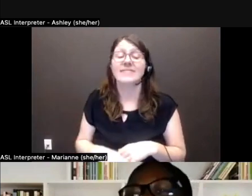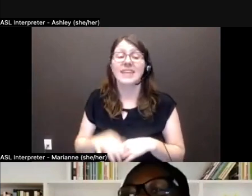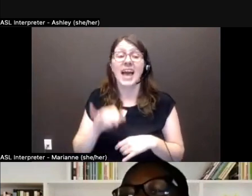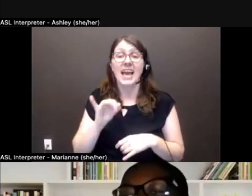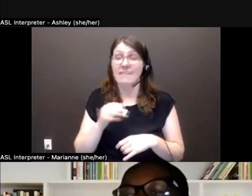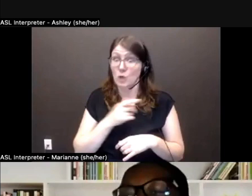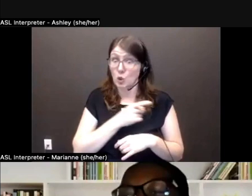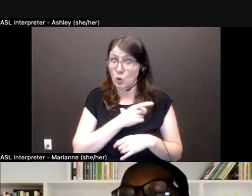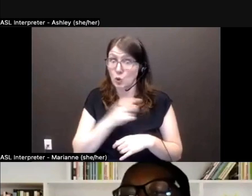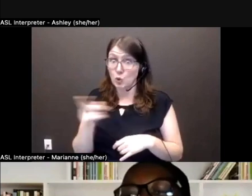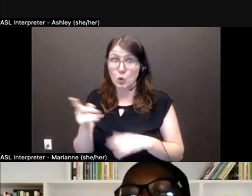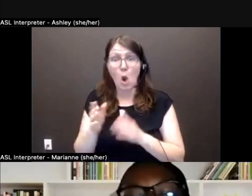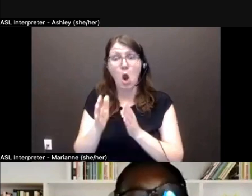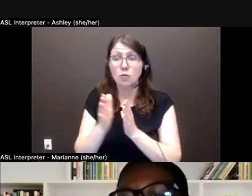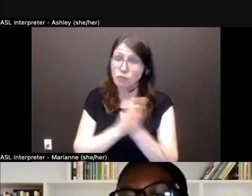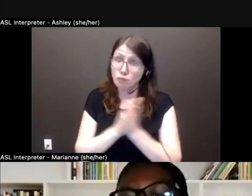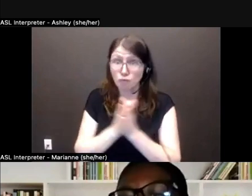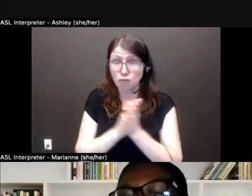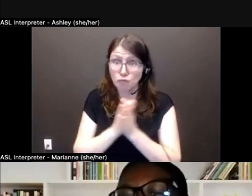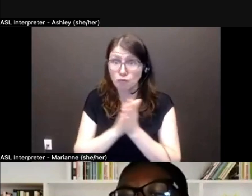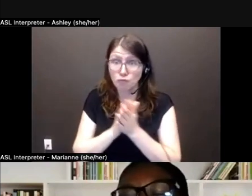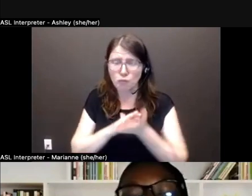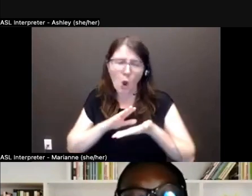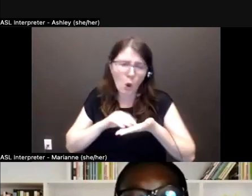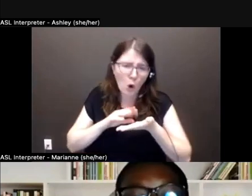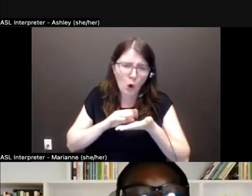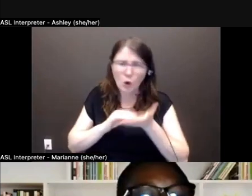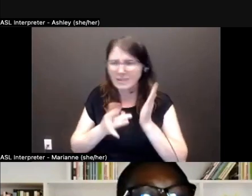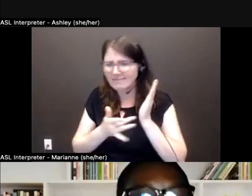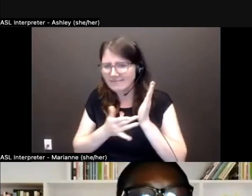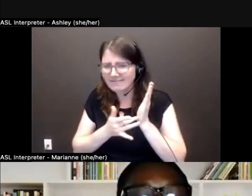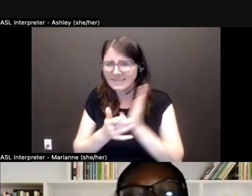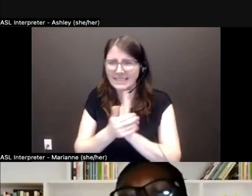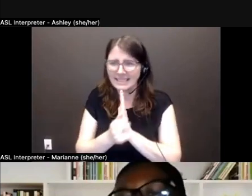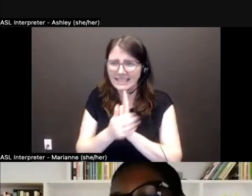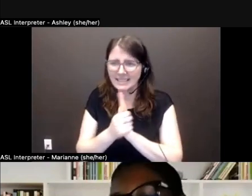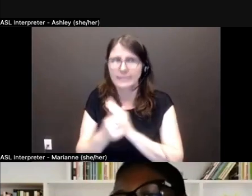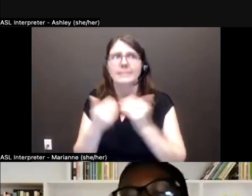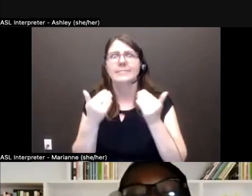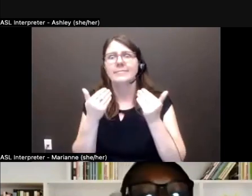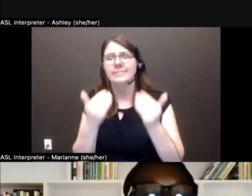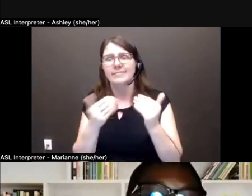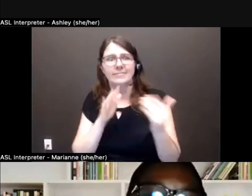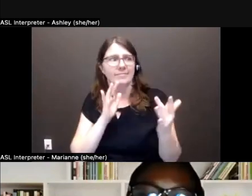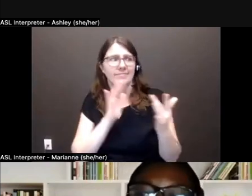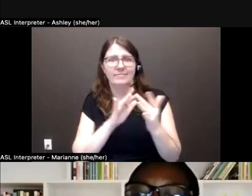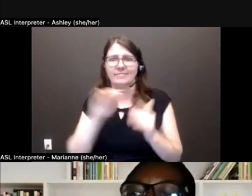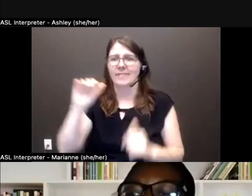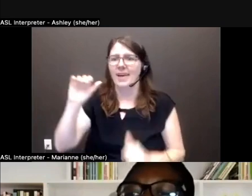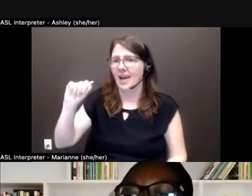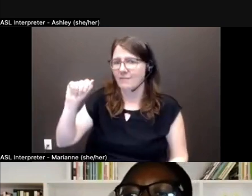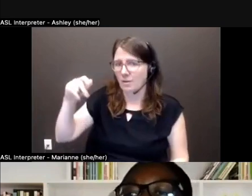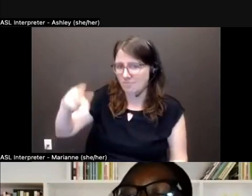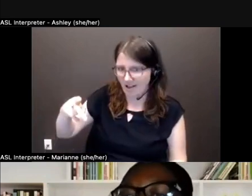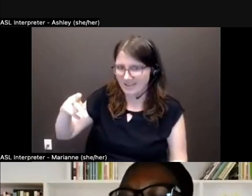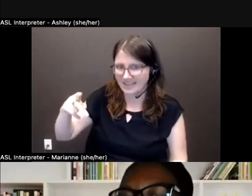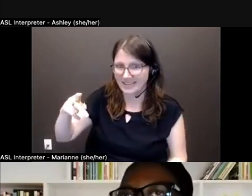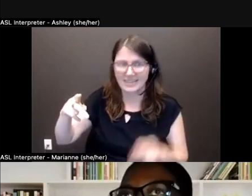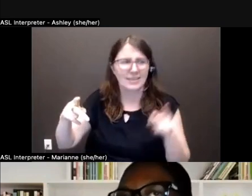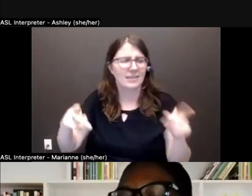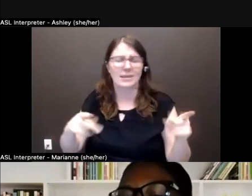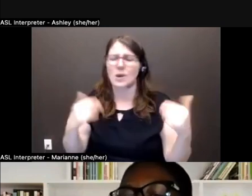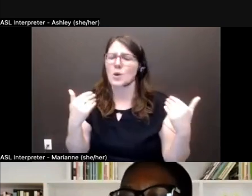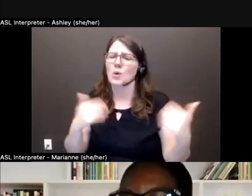be disappointed. I know I have been calling, emailing, I've been working with Alpha Plus